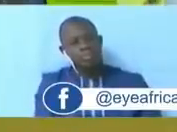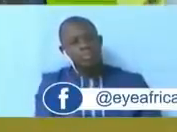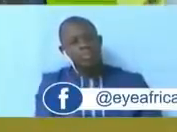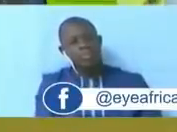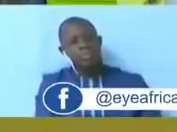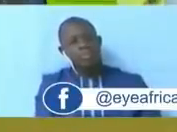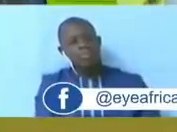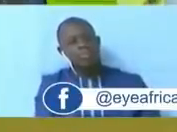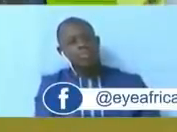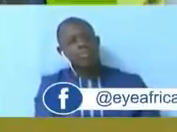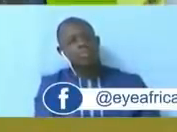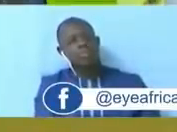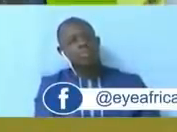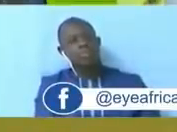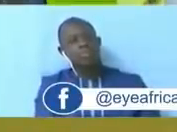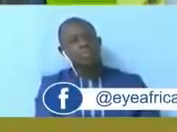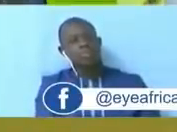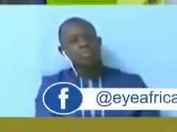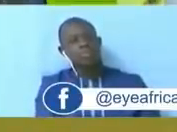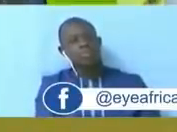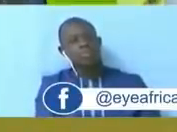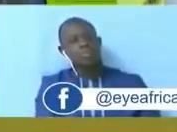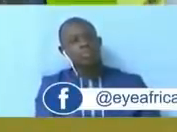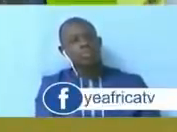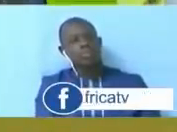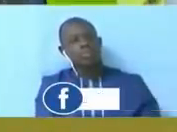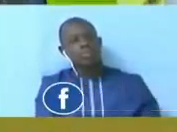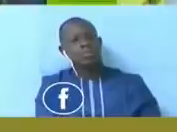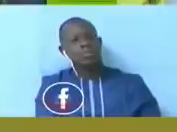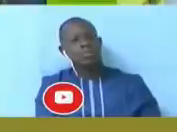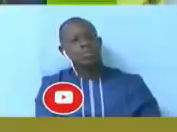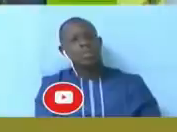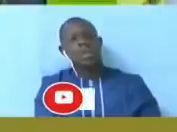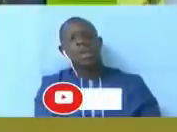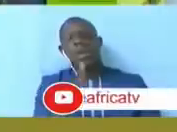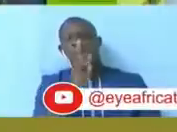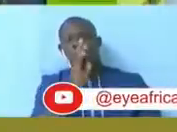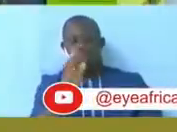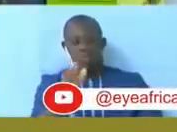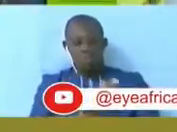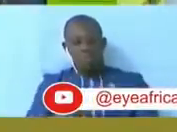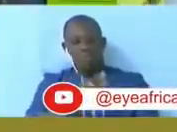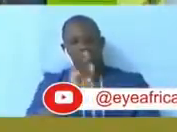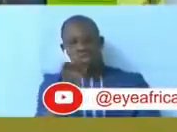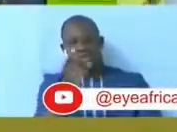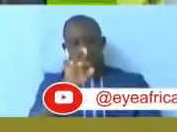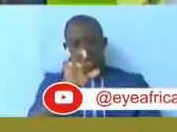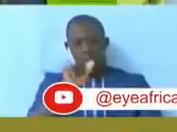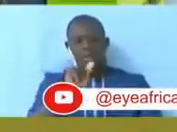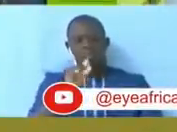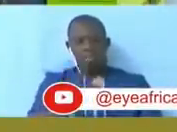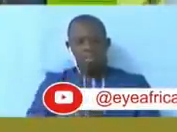I think got appointed by the GRA.